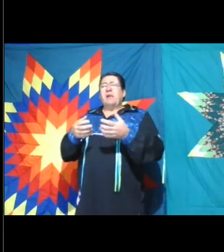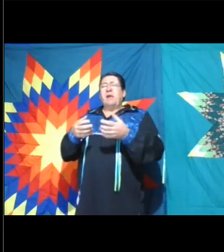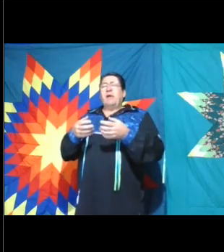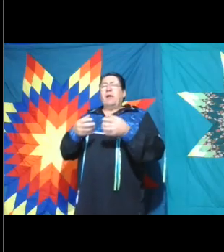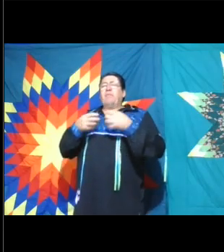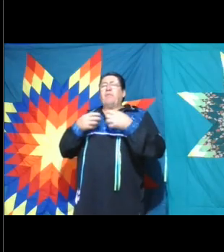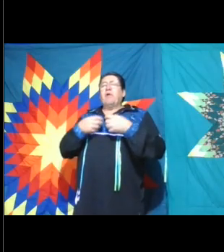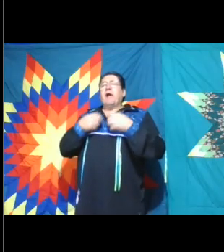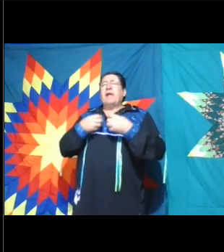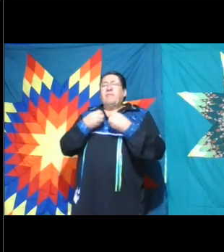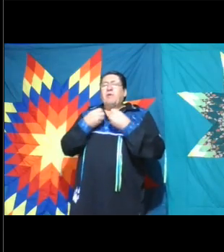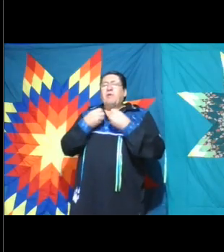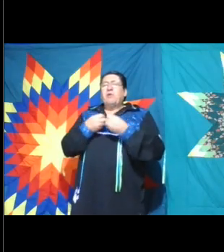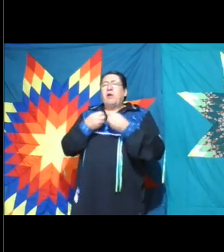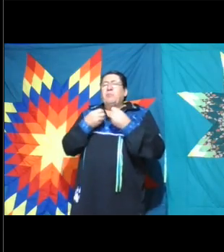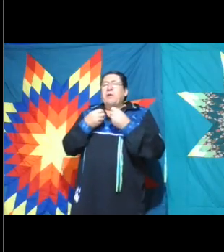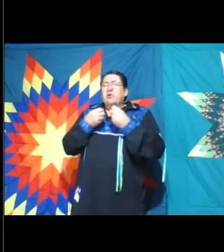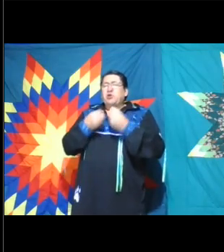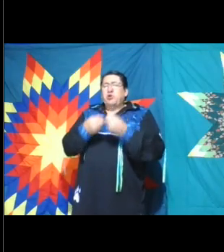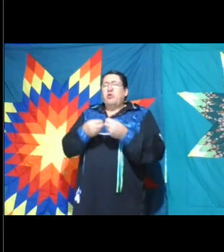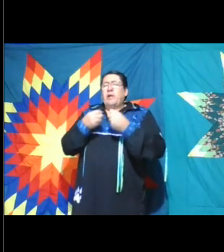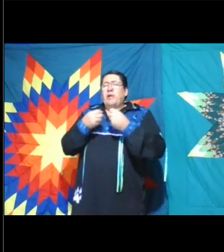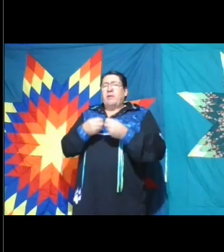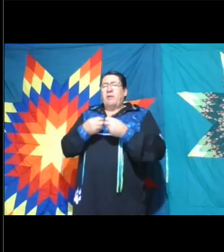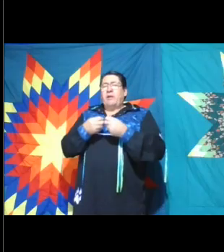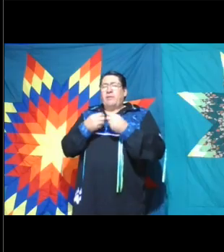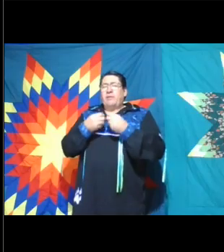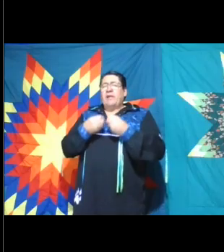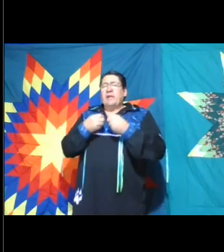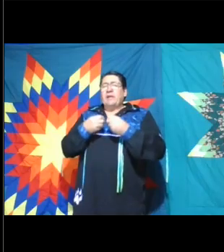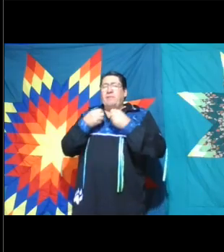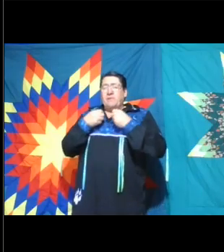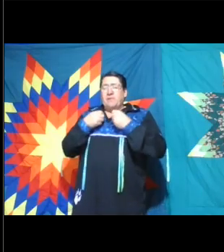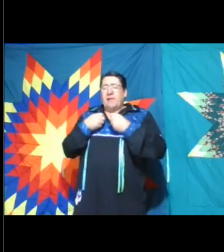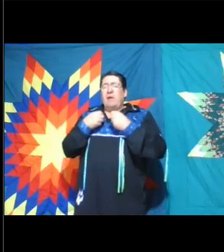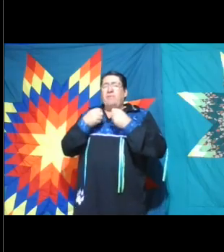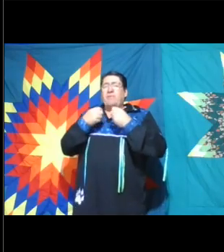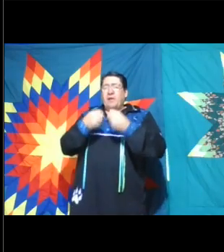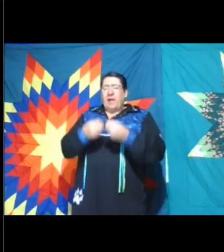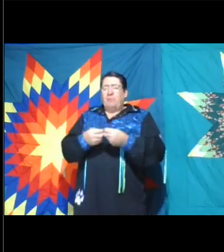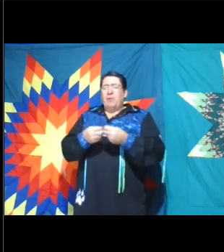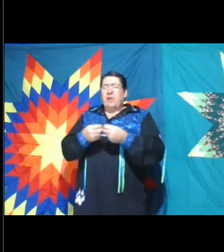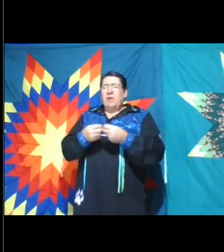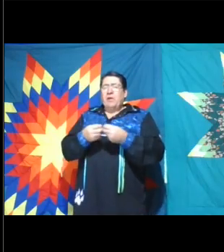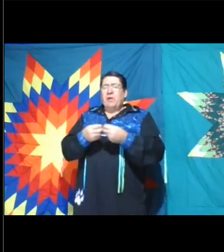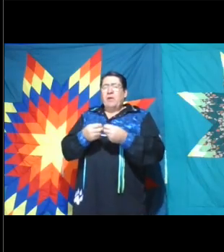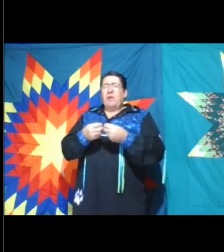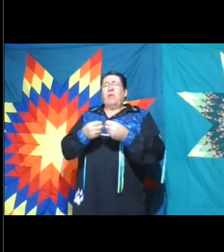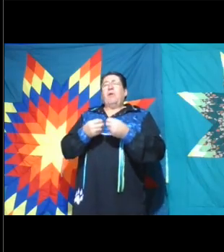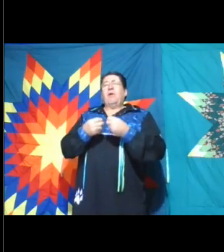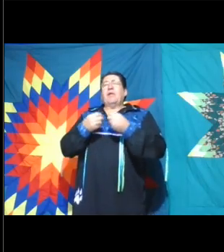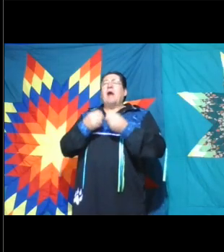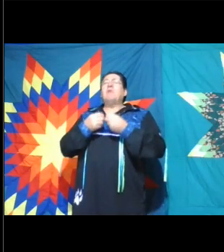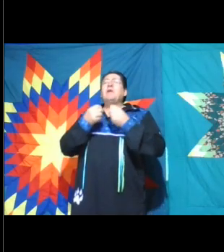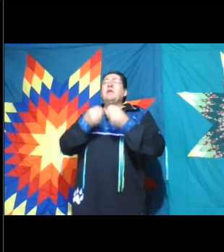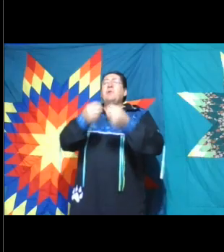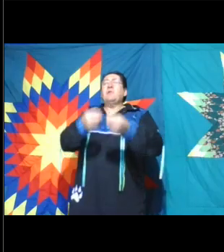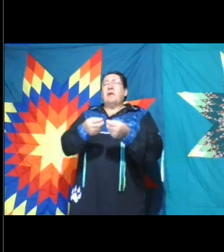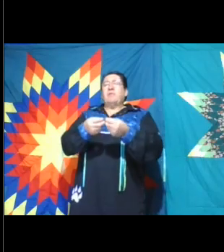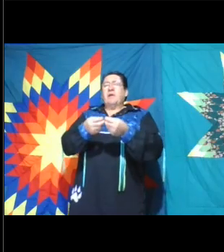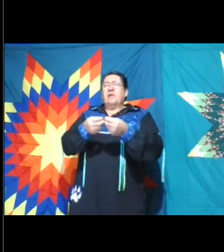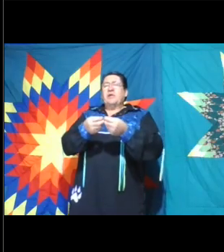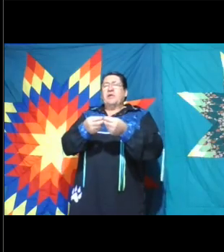And if you're not being true and authentic of yourself or the company, then how can